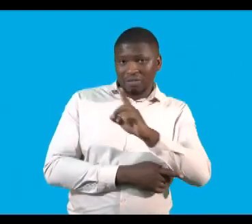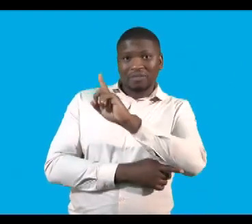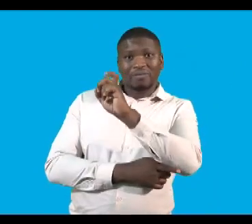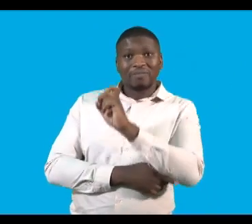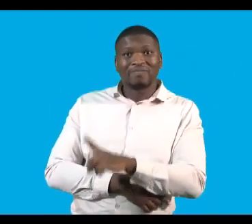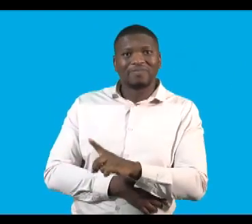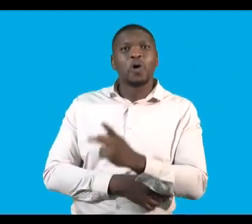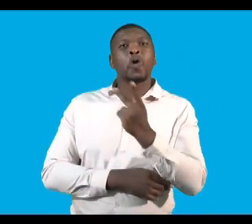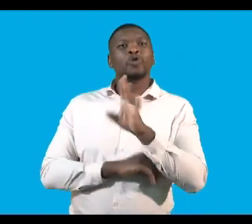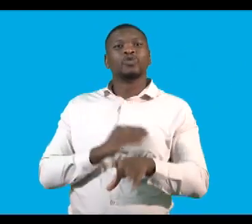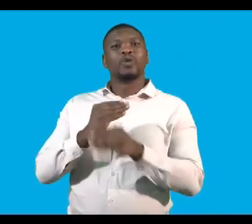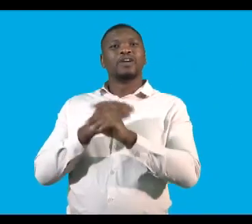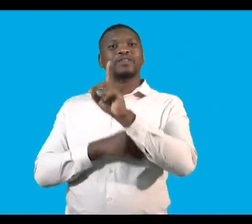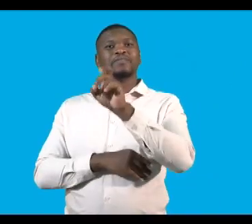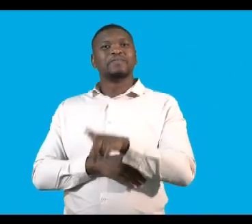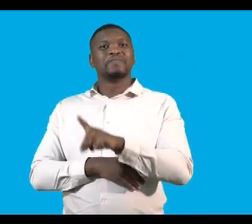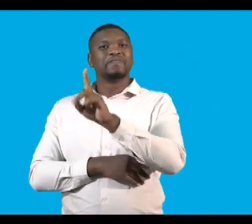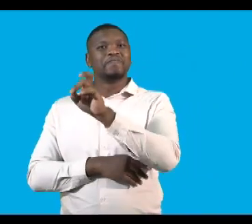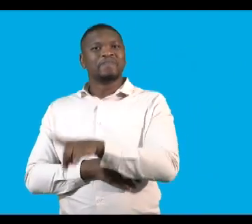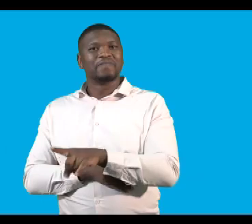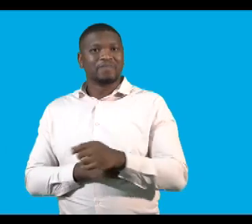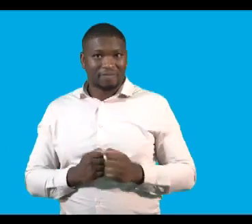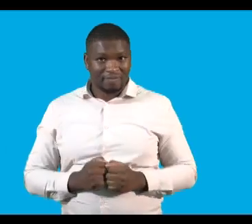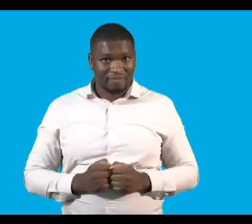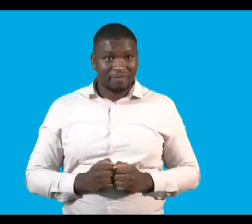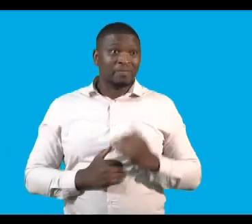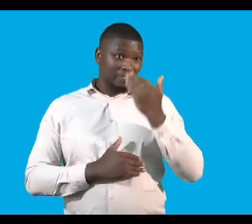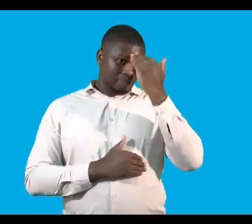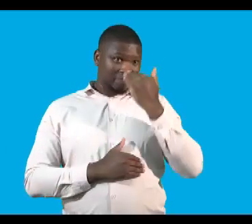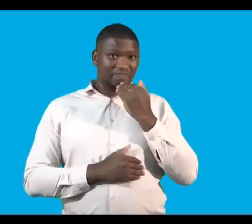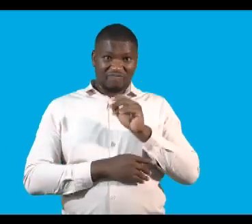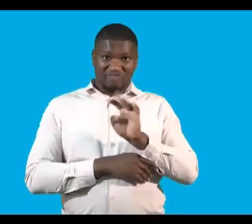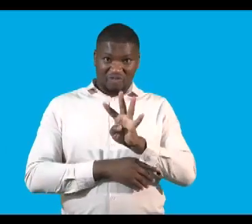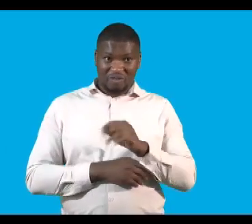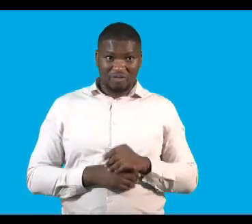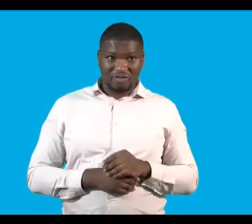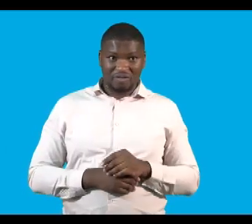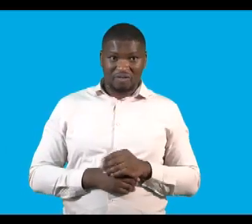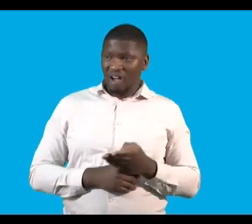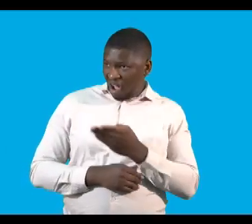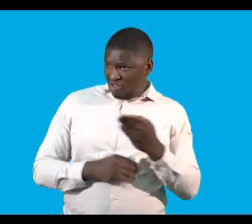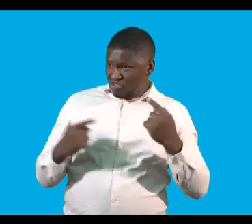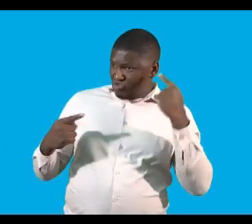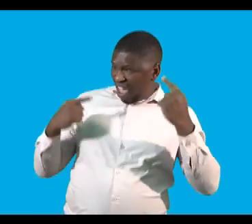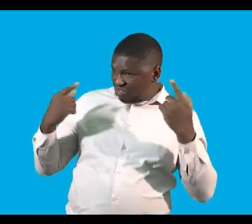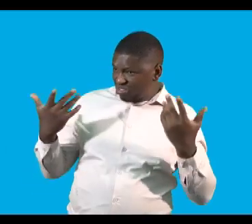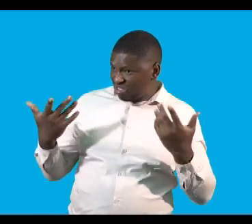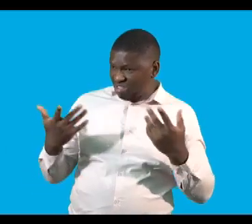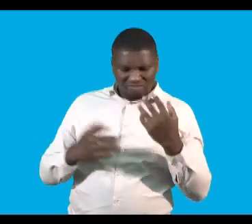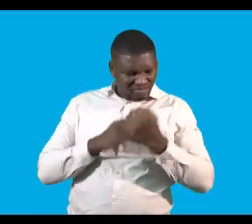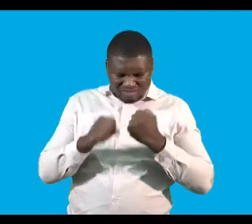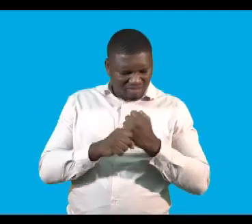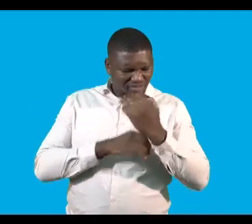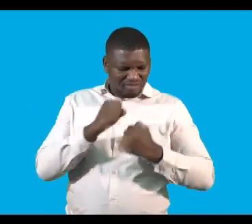and 2 exclamation marks. In frame 4, are you crazy? I haven't used that in